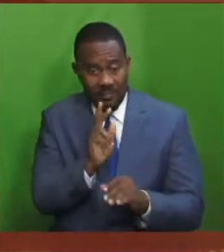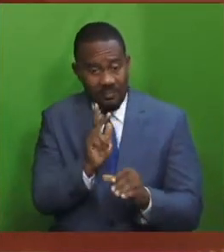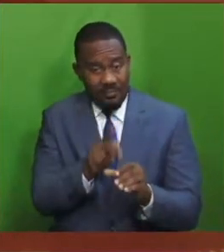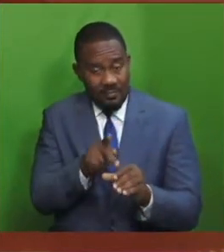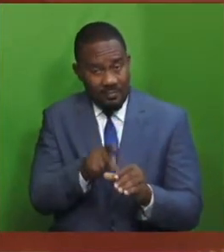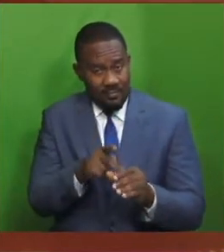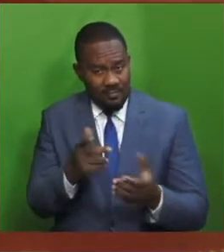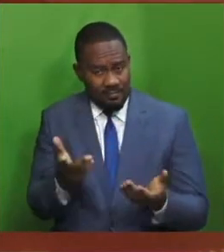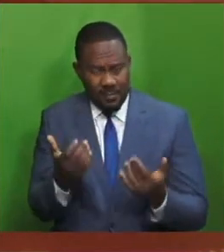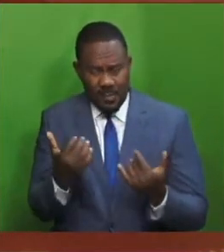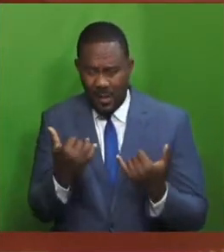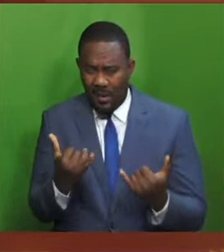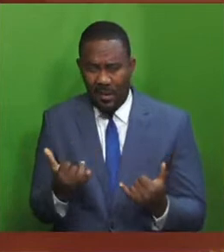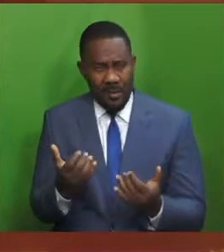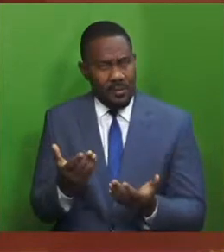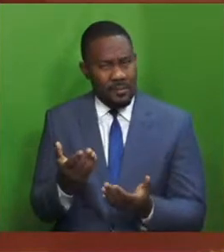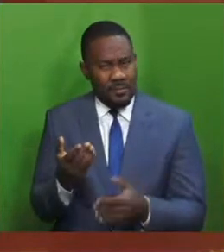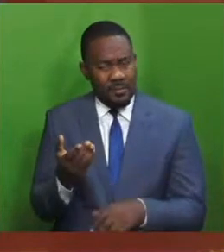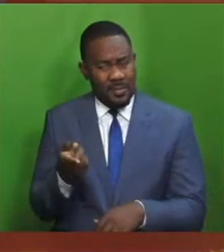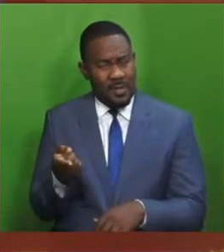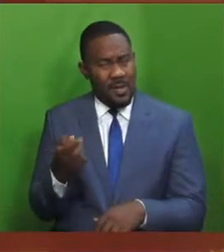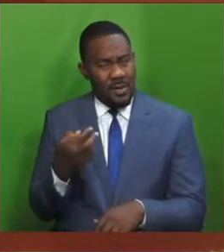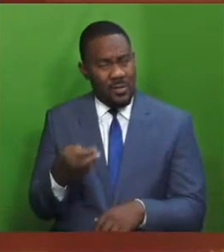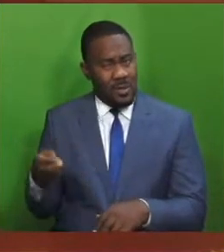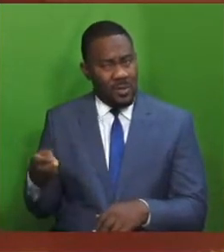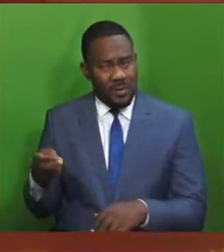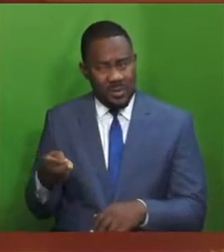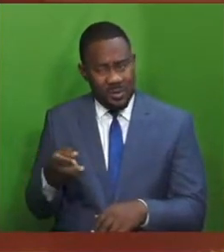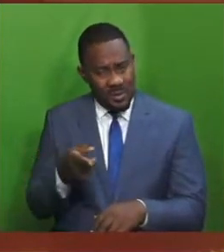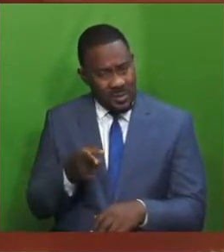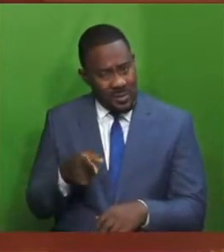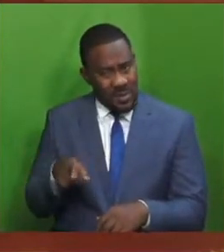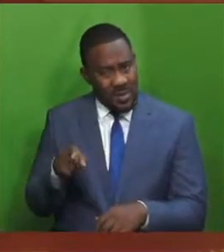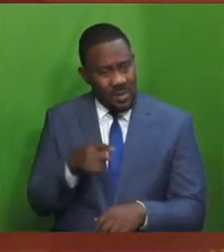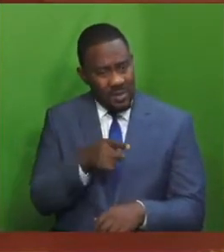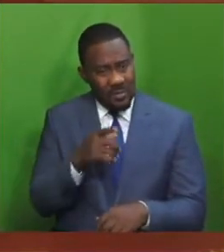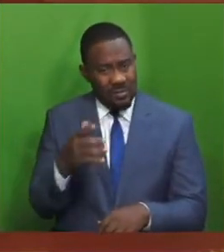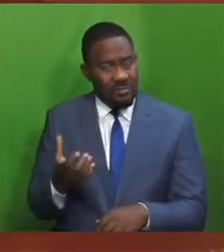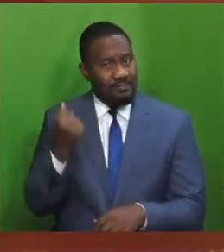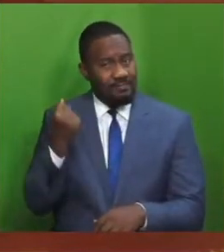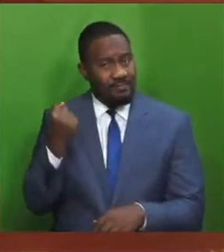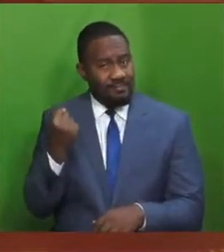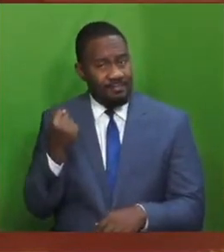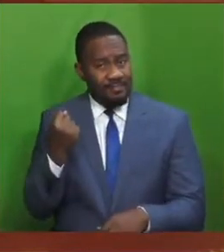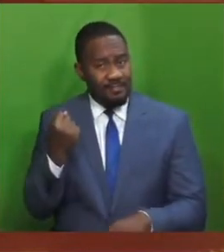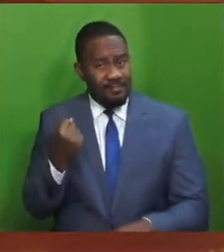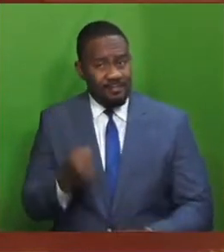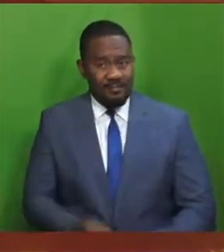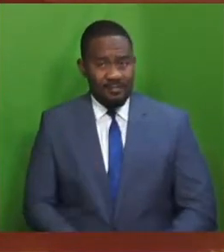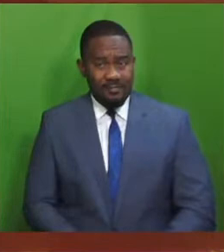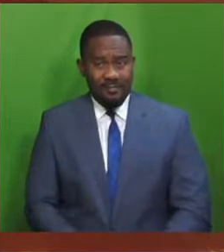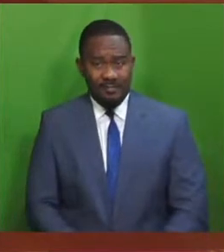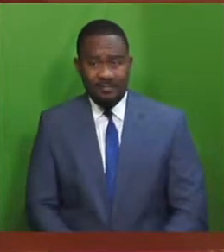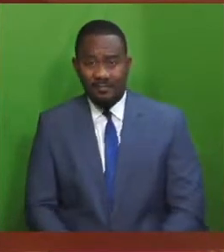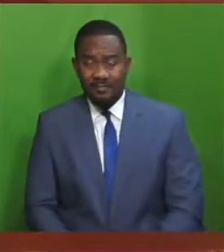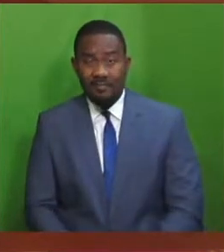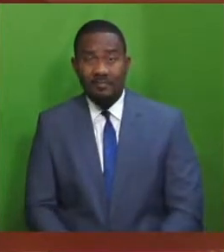them of the needed material resources that would have provided some avenue for them. So, Mr.